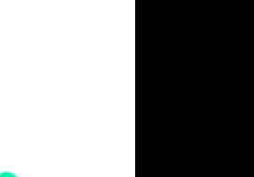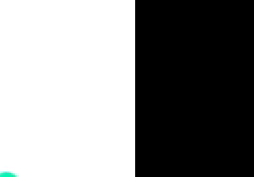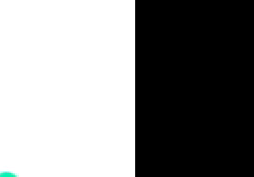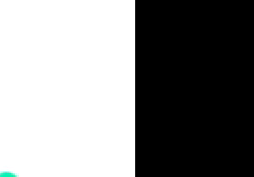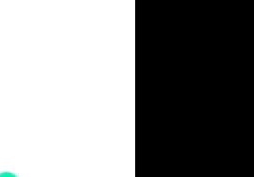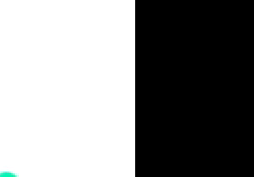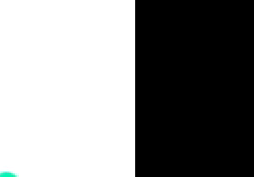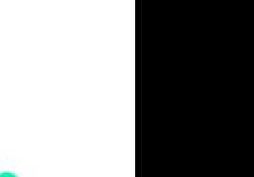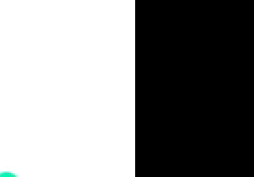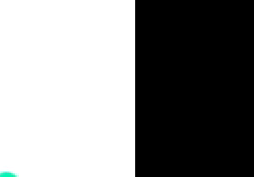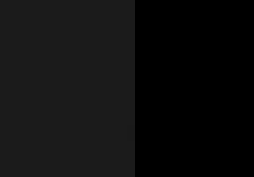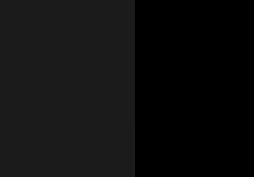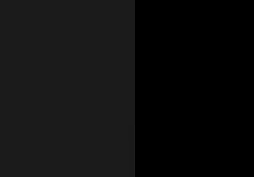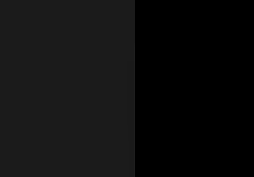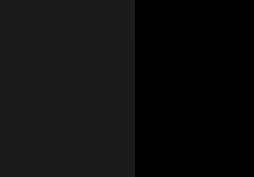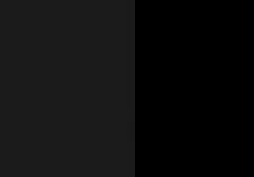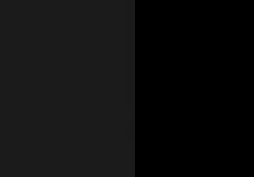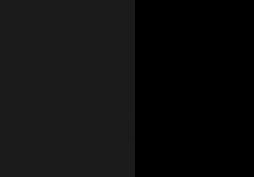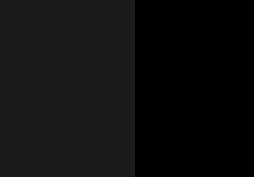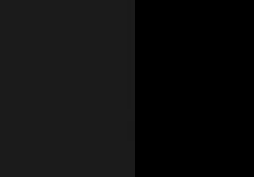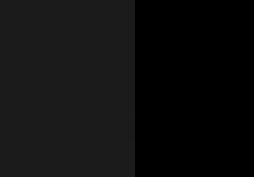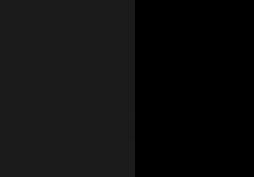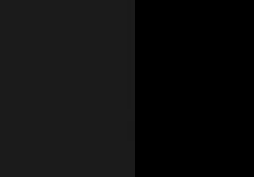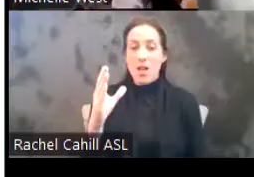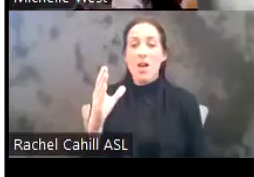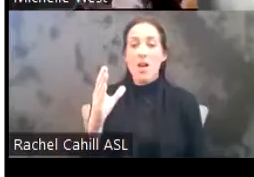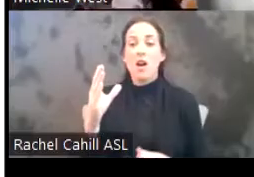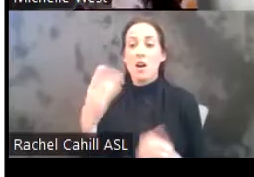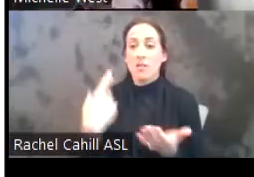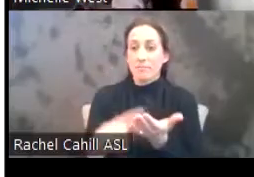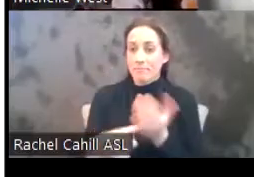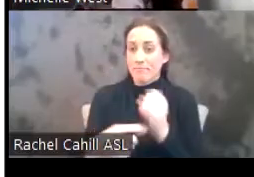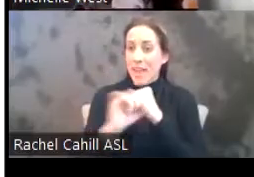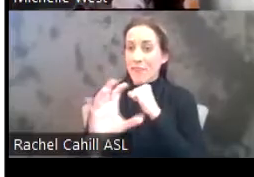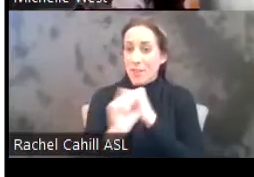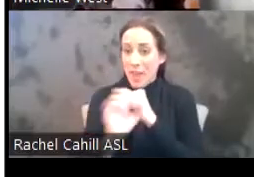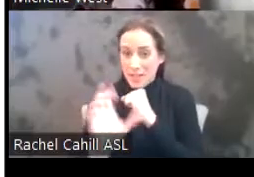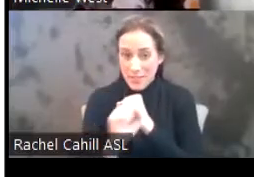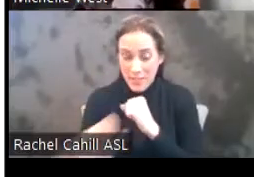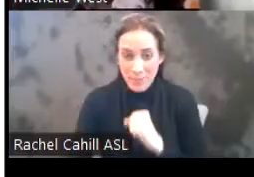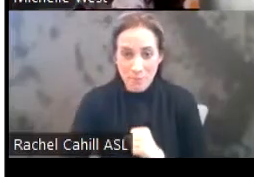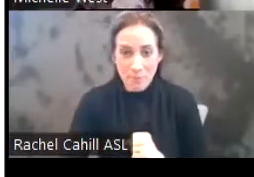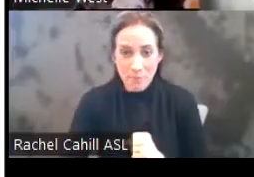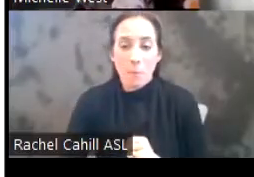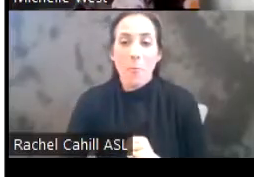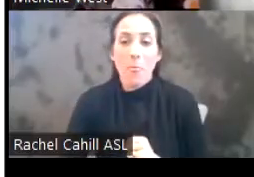Today, we are going to cover advertising. So